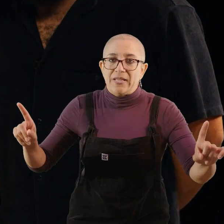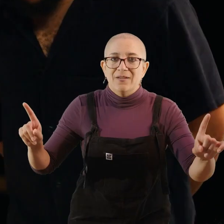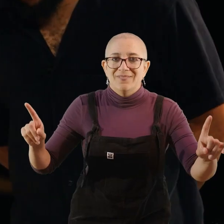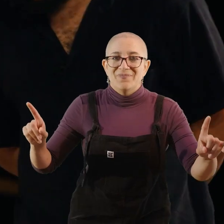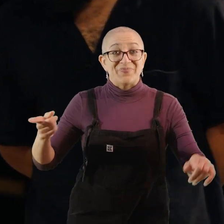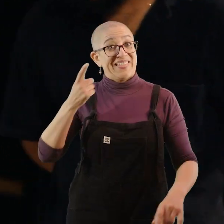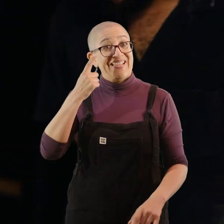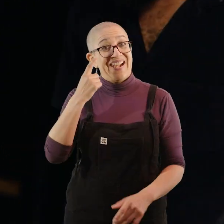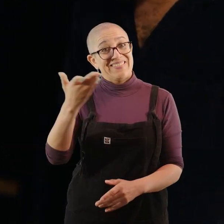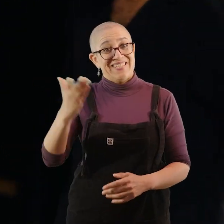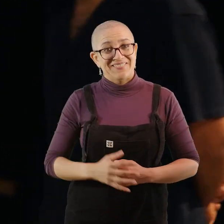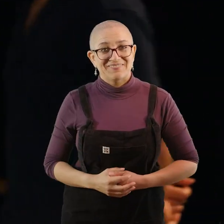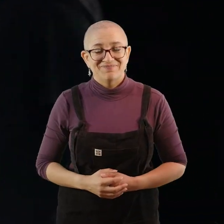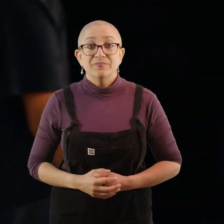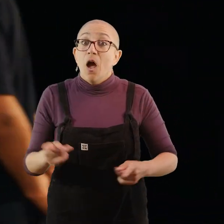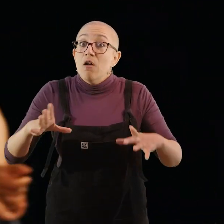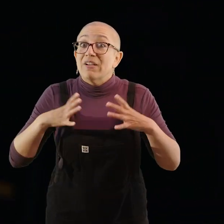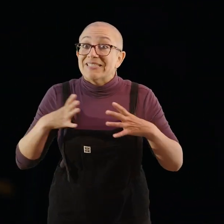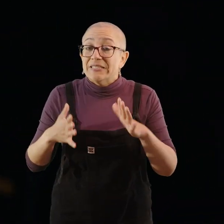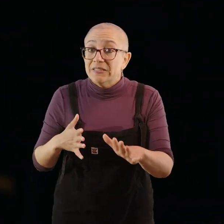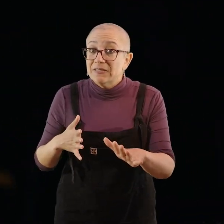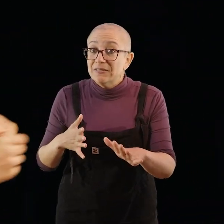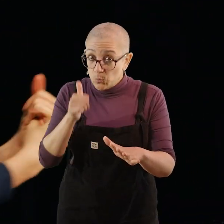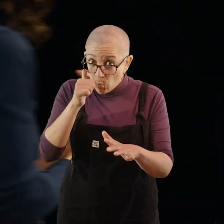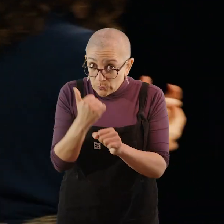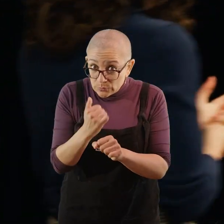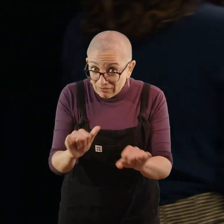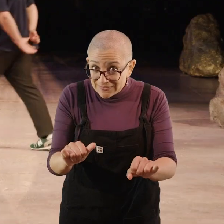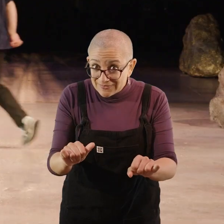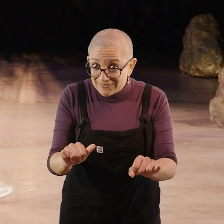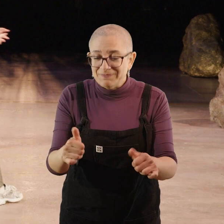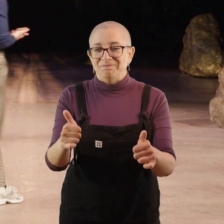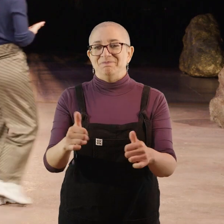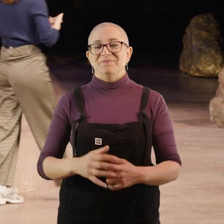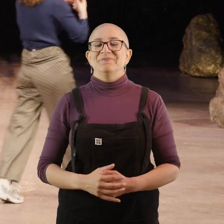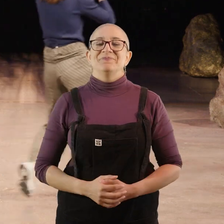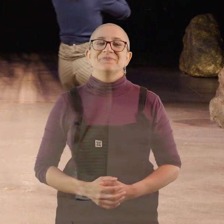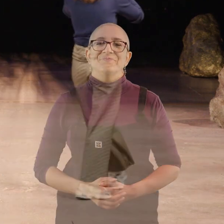it. Let's do it. Are we Let's ready? do it. Yep. We've got to know what we're doing.